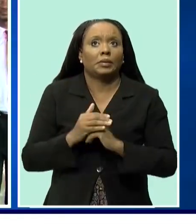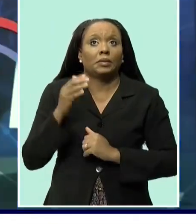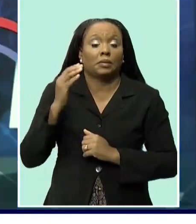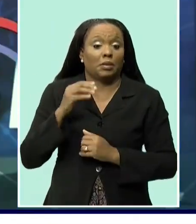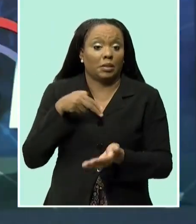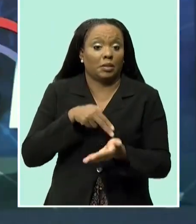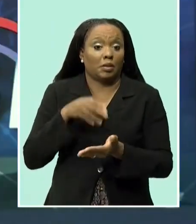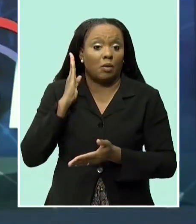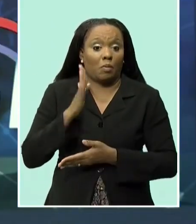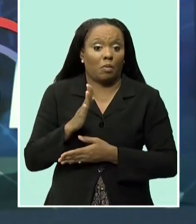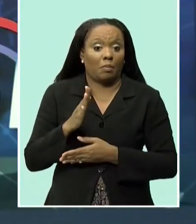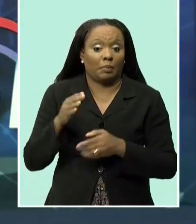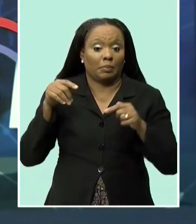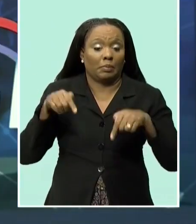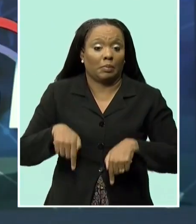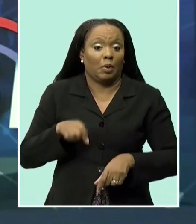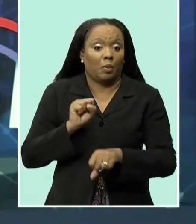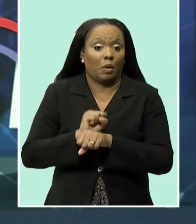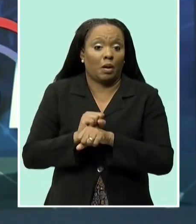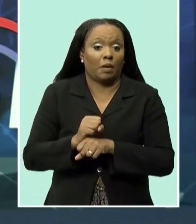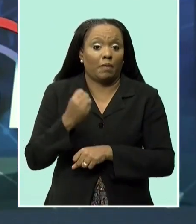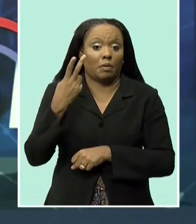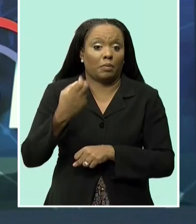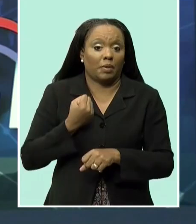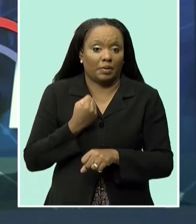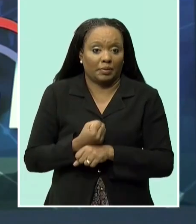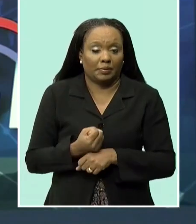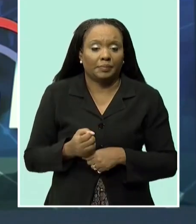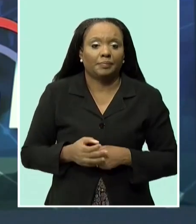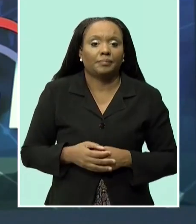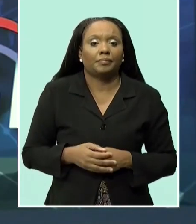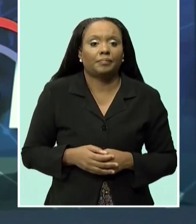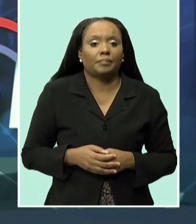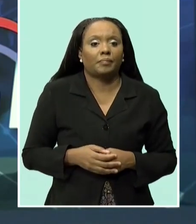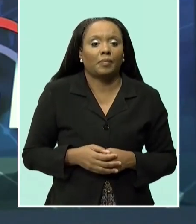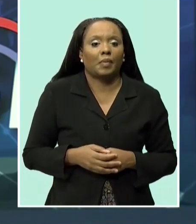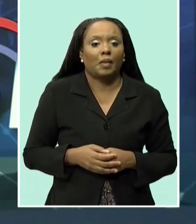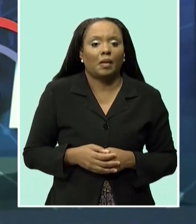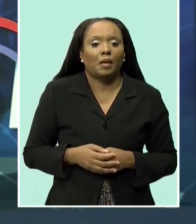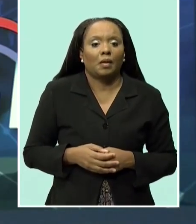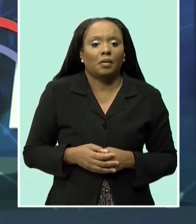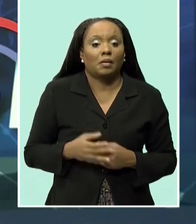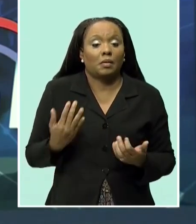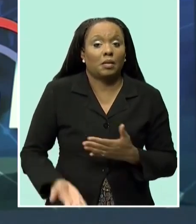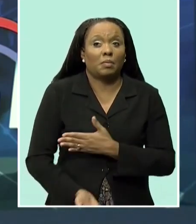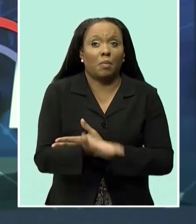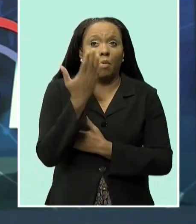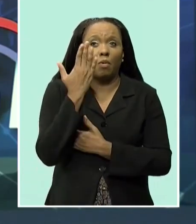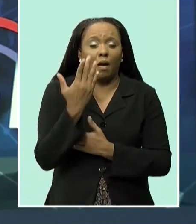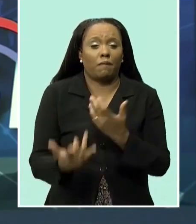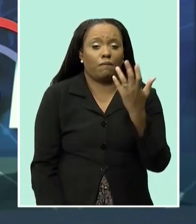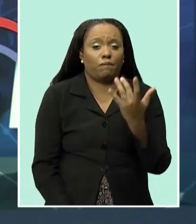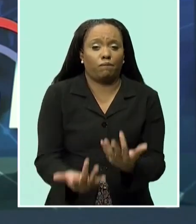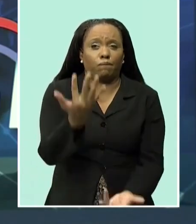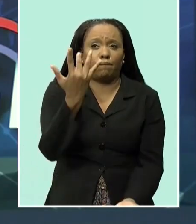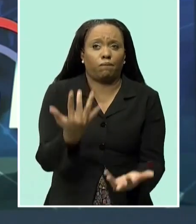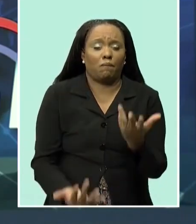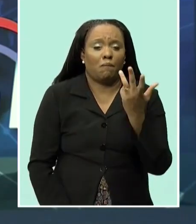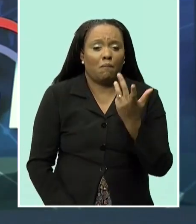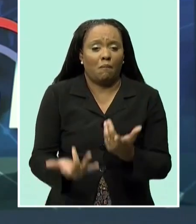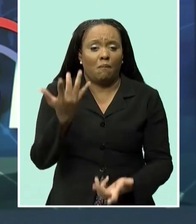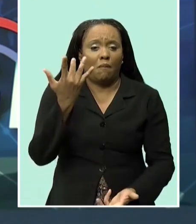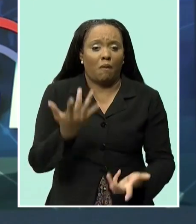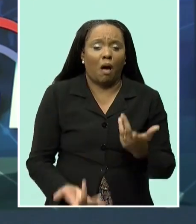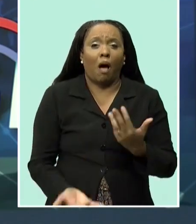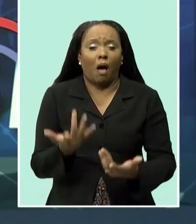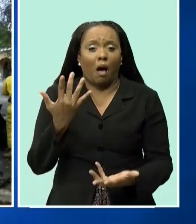years. Fire officials were pressed into action this morning to deal with a blaze at Military Road in Bank Hall, St. Michael.